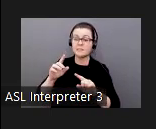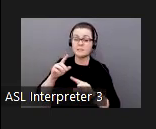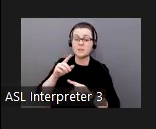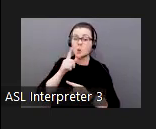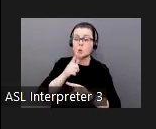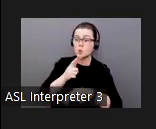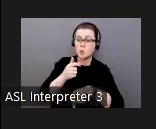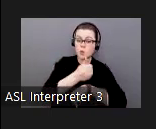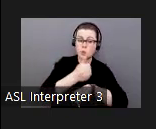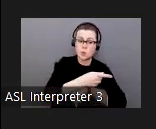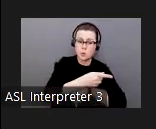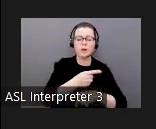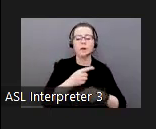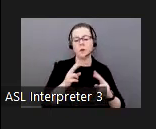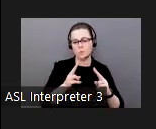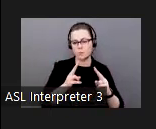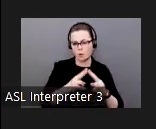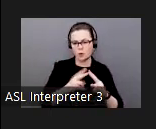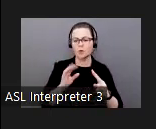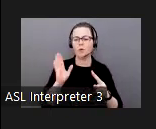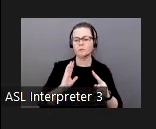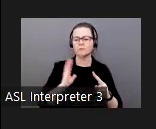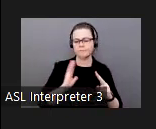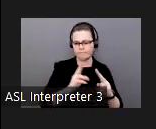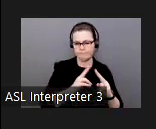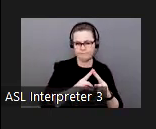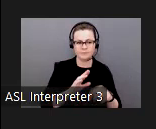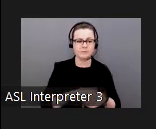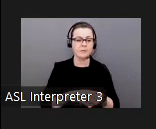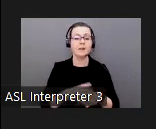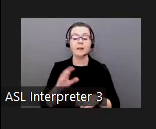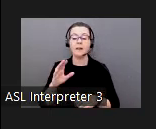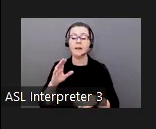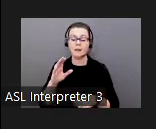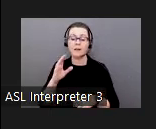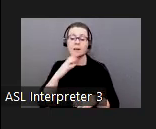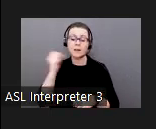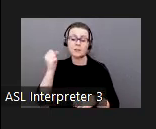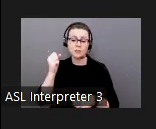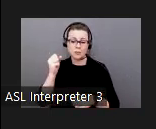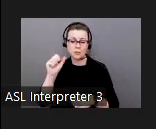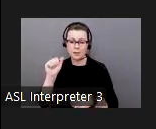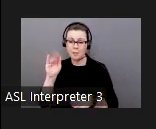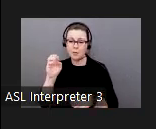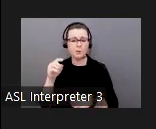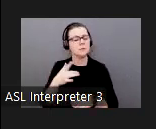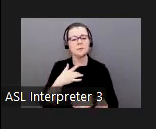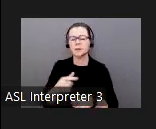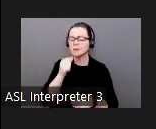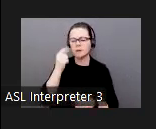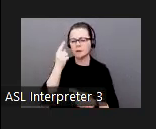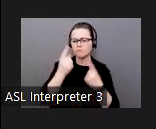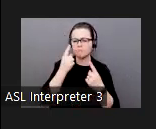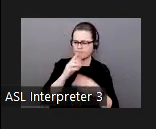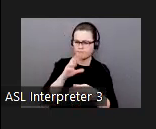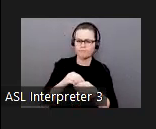talking about elder abuse, domestic violence is not included in that, or just not really considered